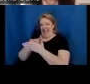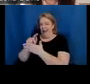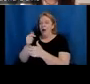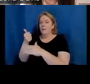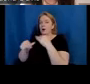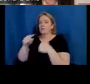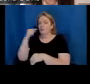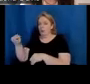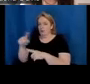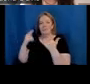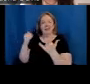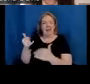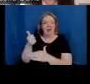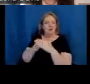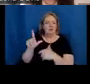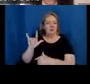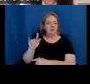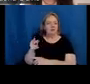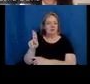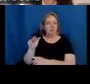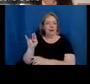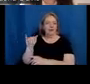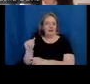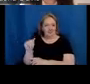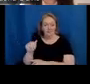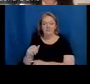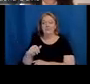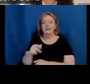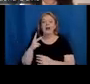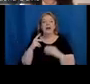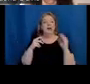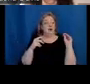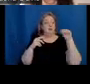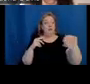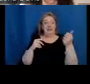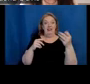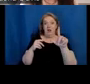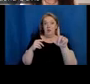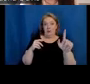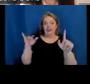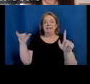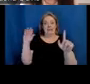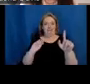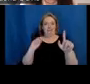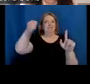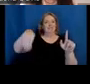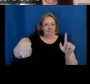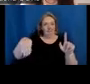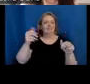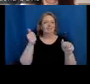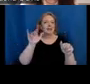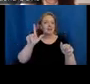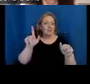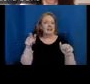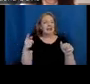immigrated to the United States actually the same year as Chaim did in 1921, but with her family. She was a little